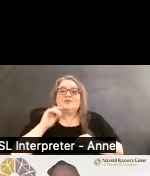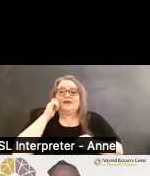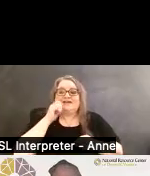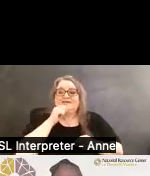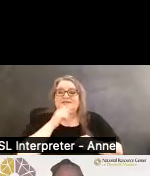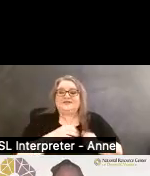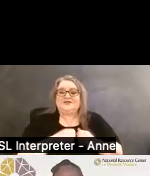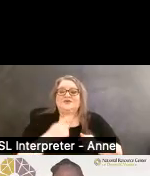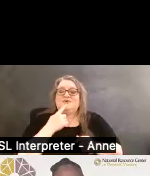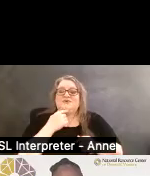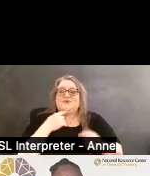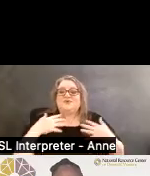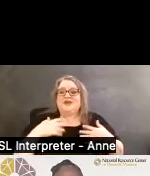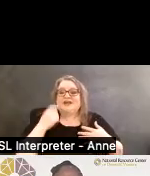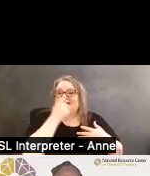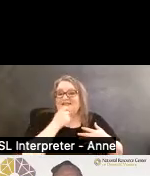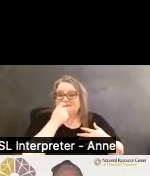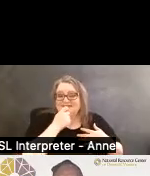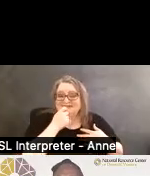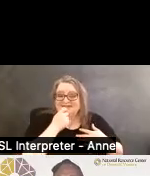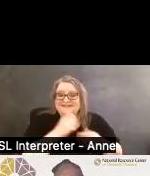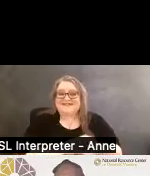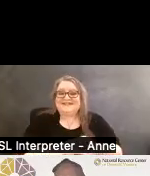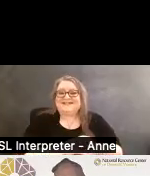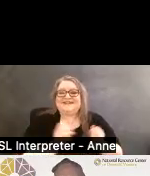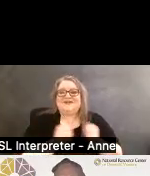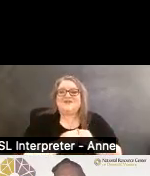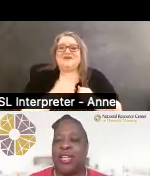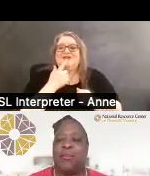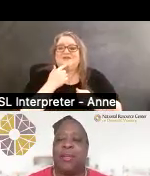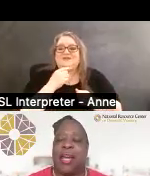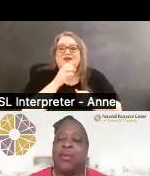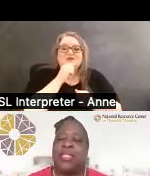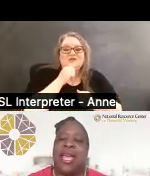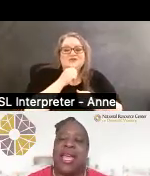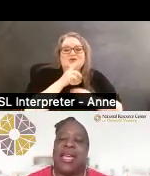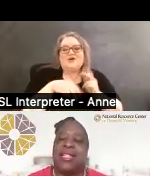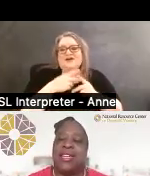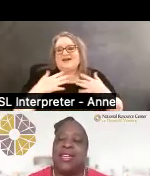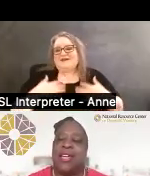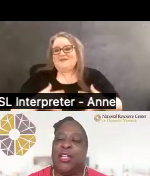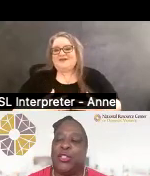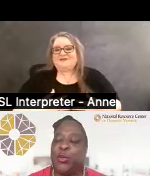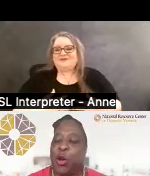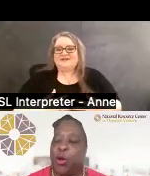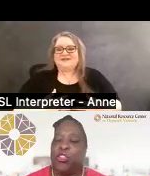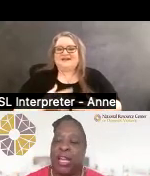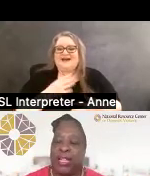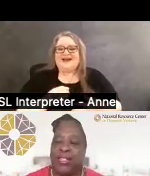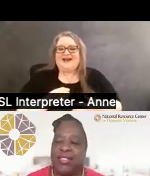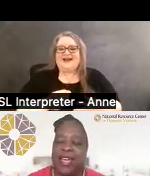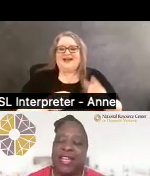on reddish color lipstick with a reddish orange type blouse and 2